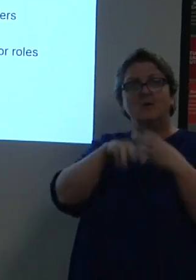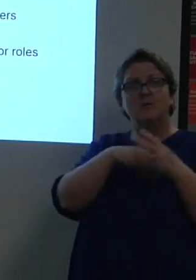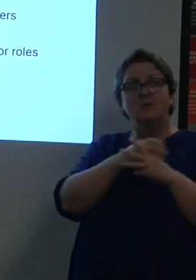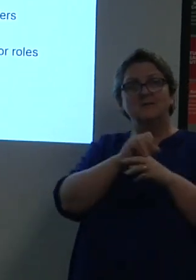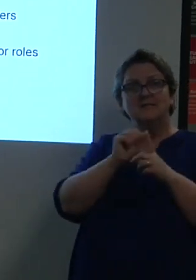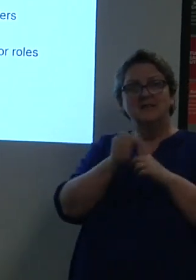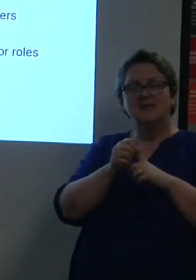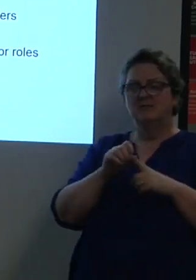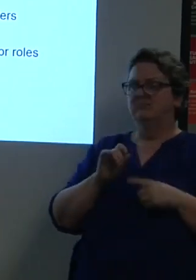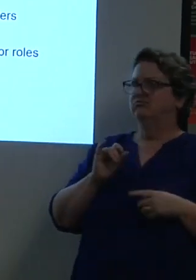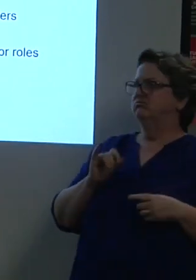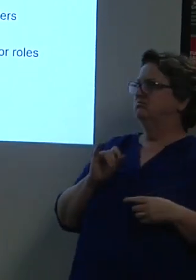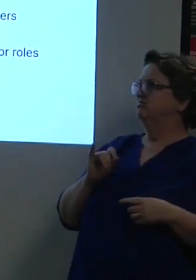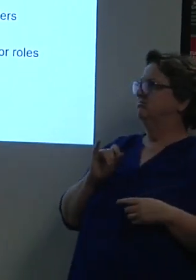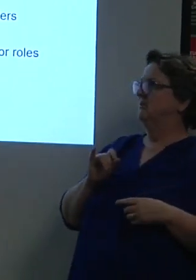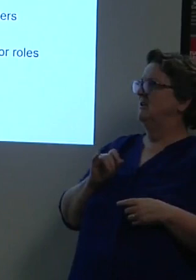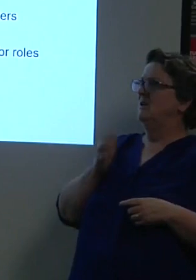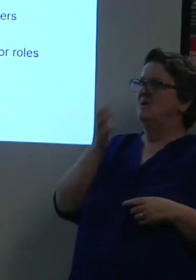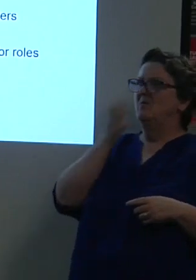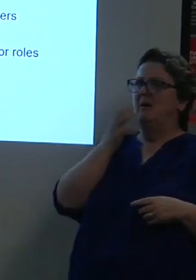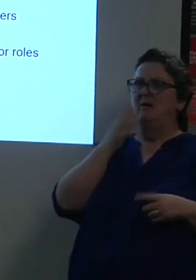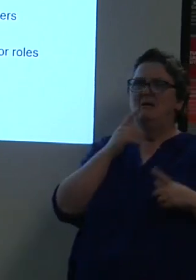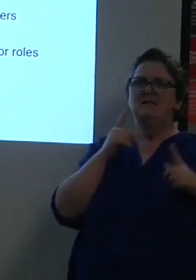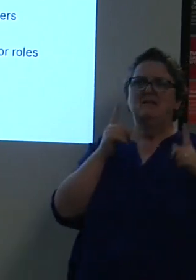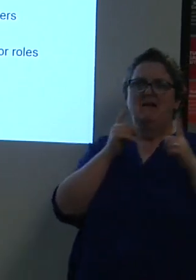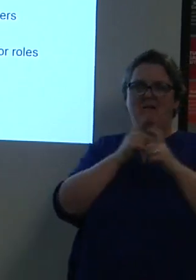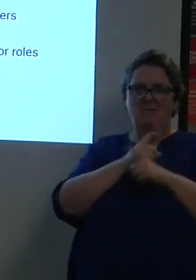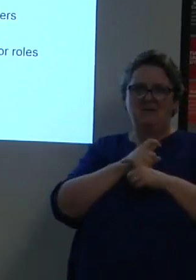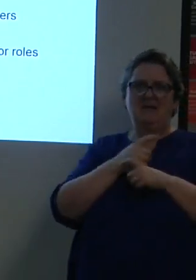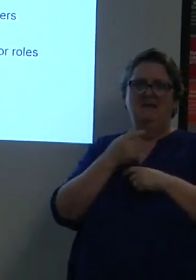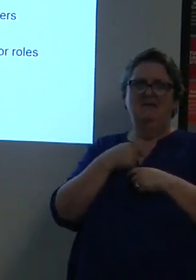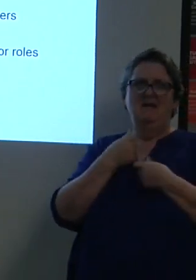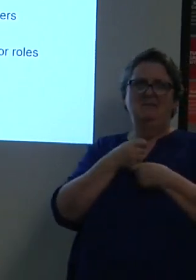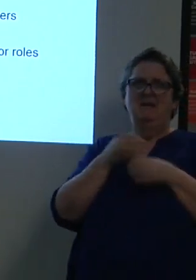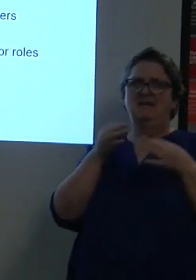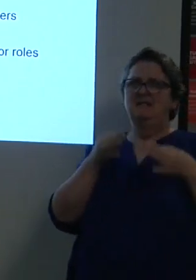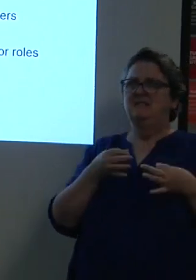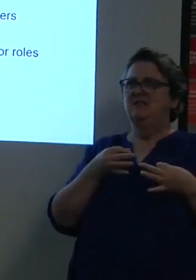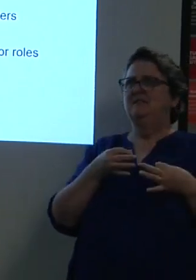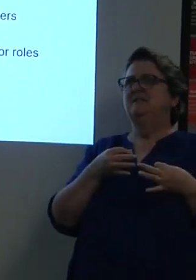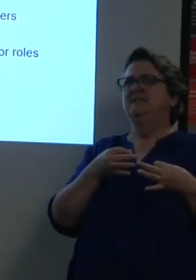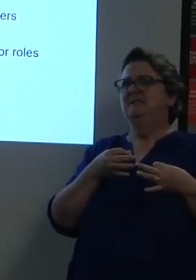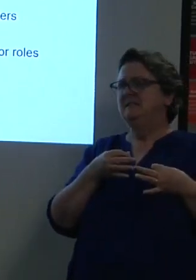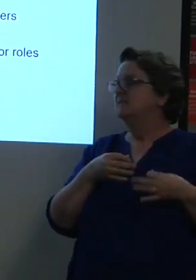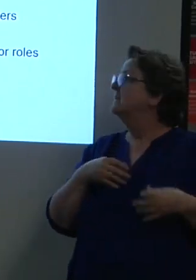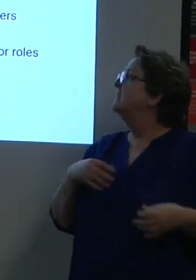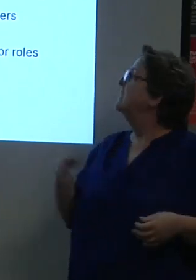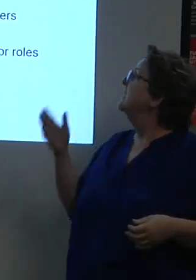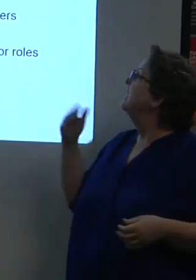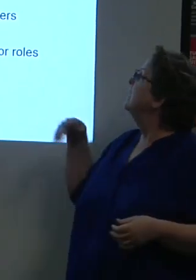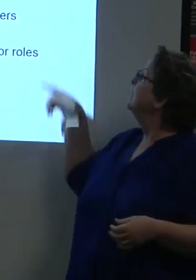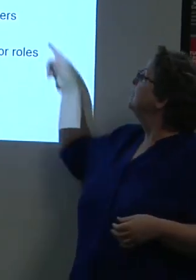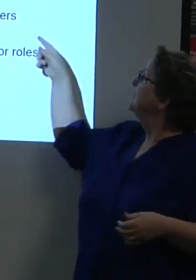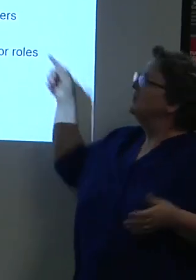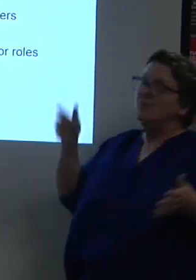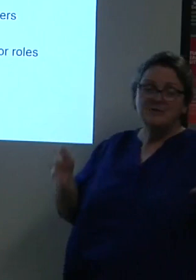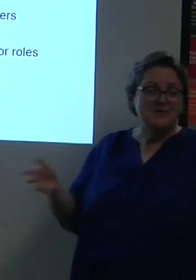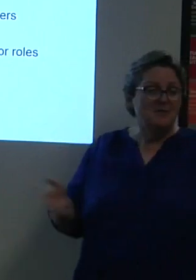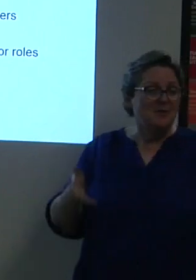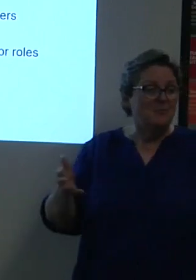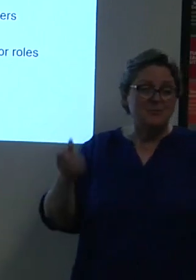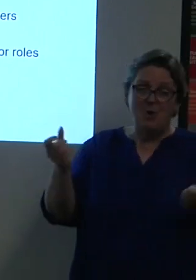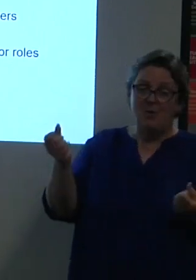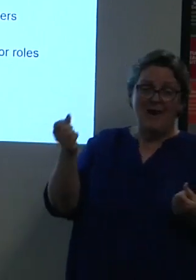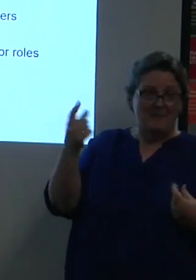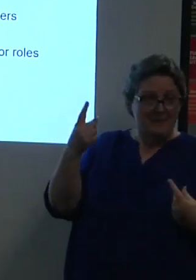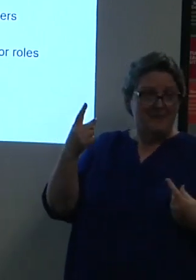scenario, they might realize how complicated it is to really be the people making those decisions, right? This can really promote empathy with other people. So even though it's in